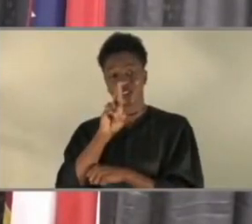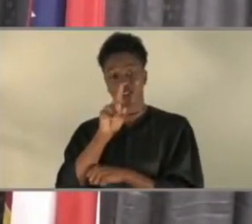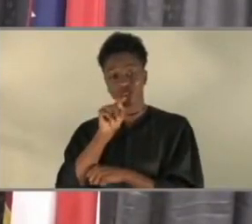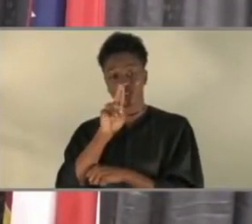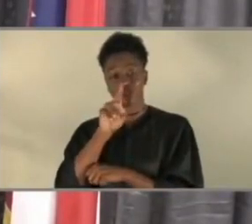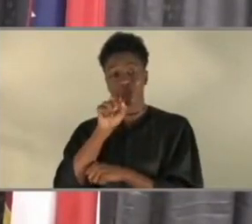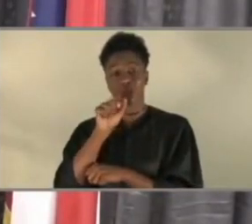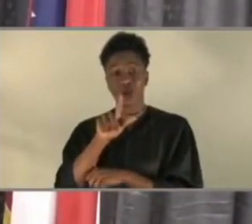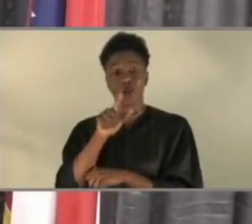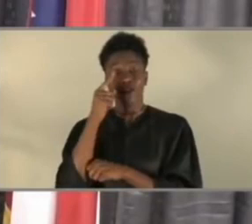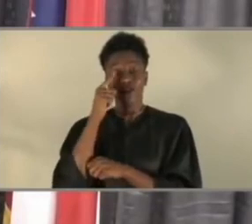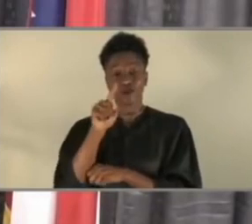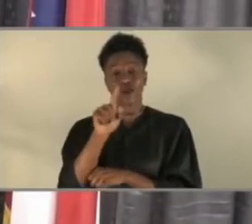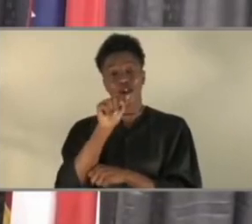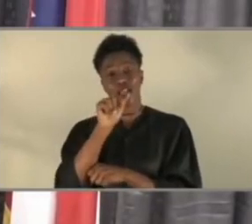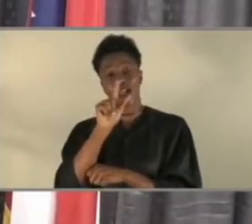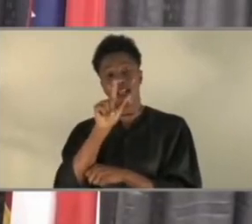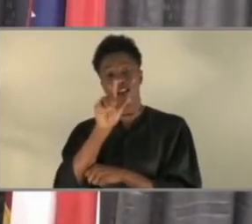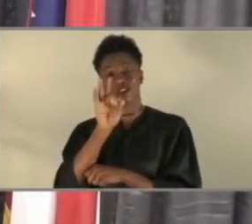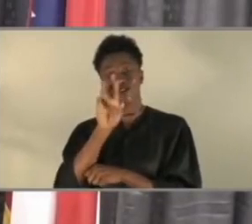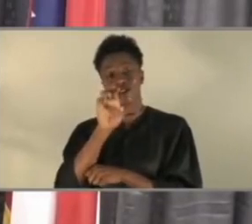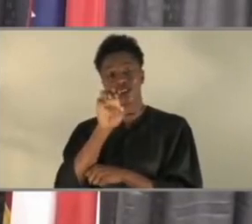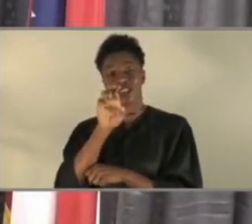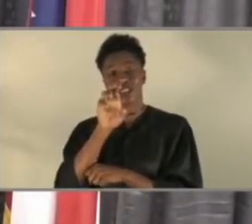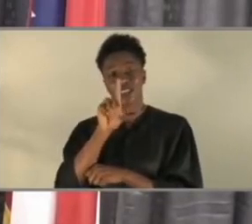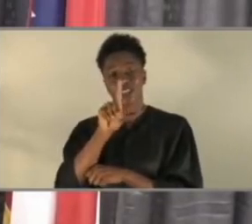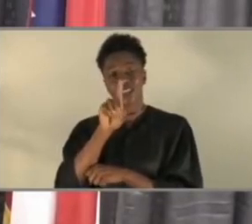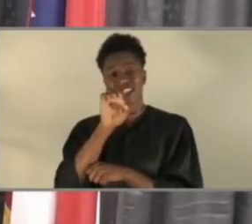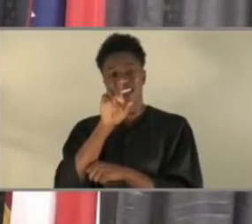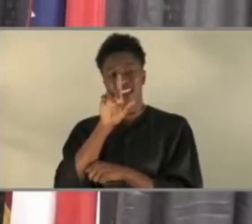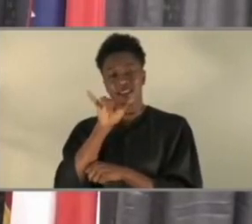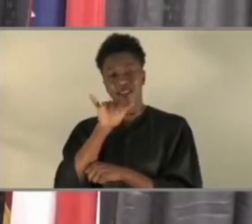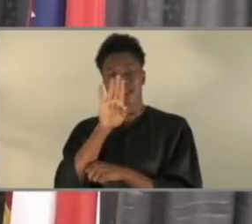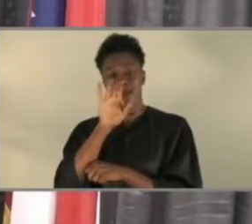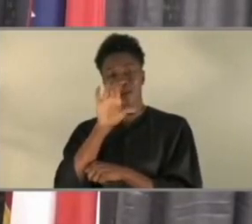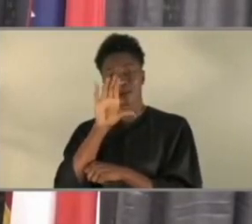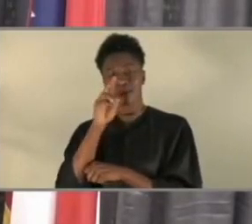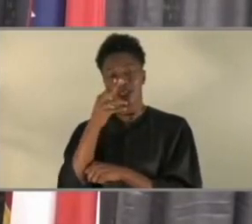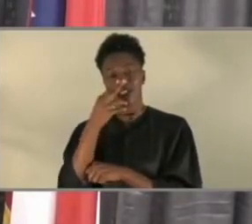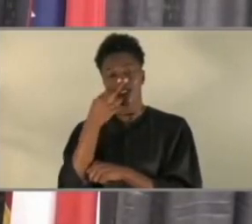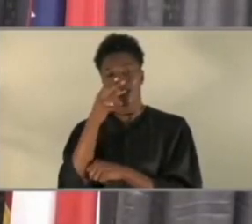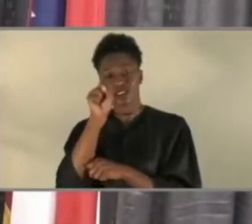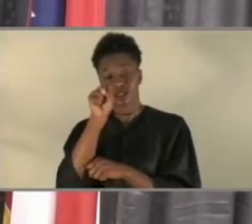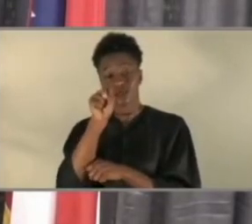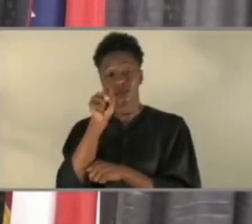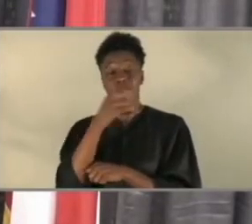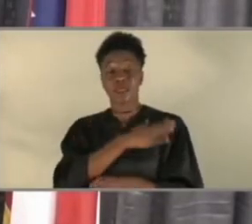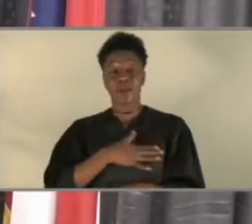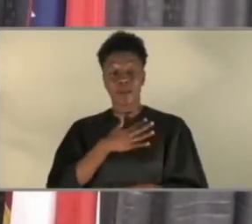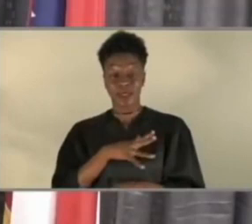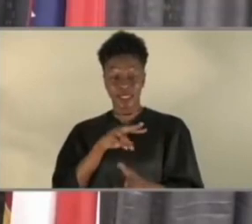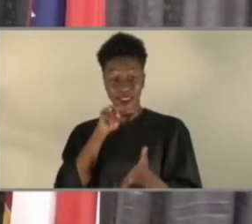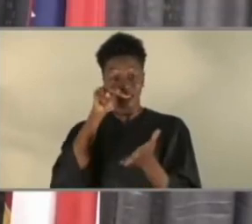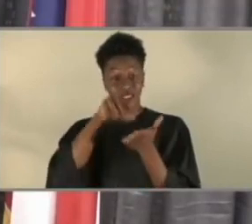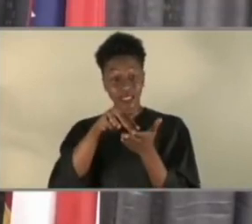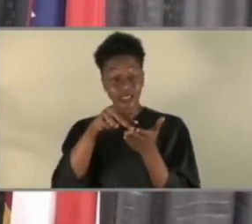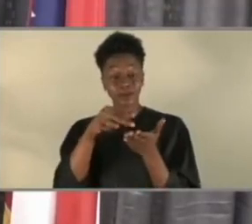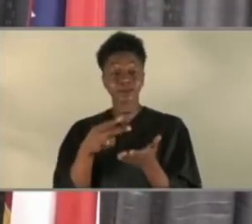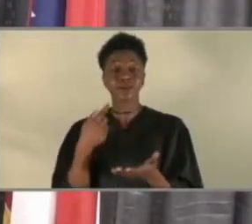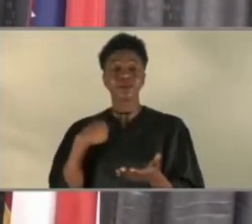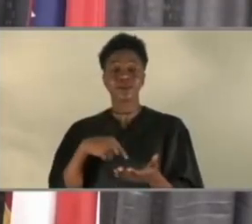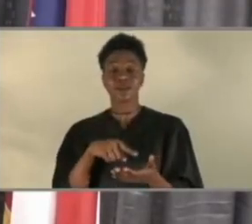Alfred E. Beach High School. Please join me now as we stand for our national anthem,